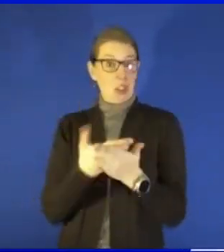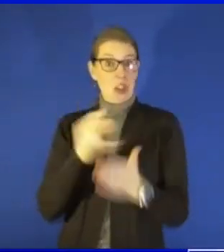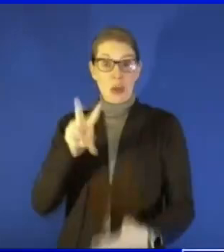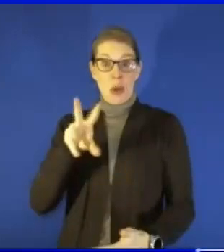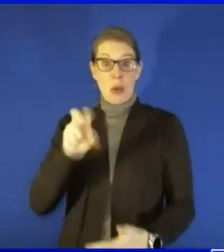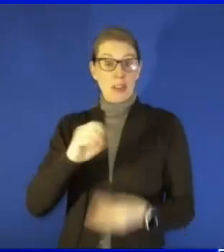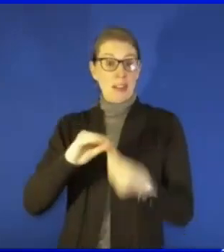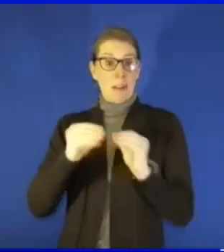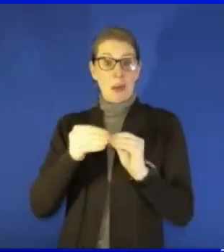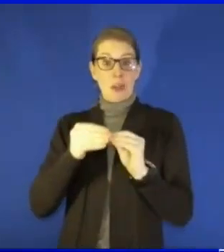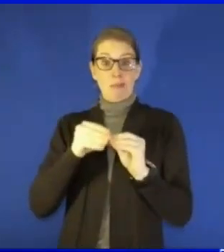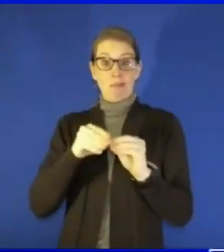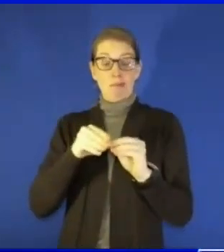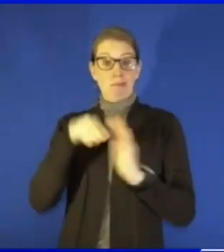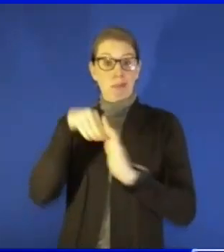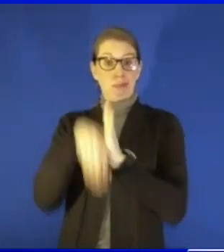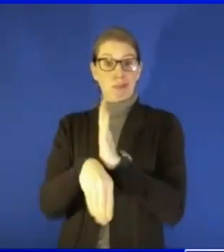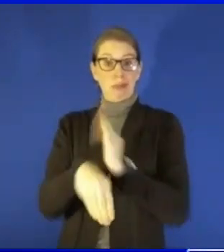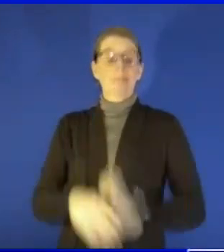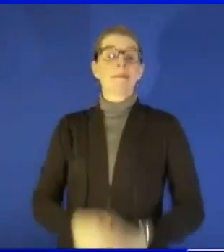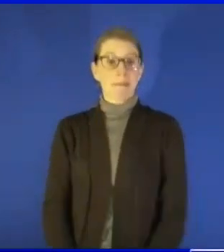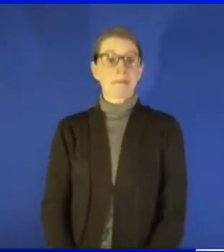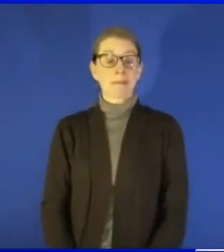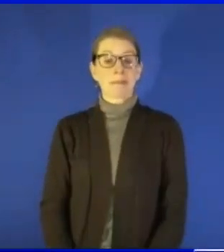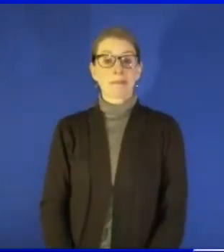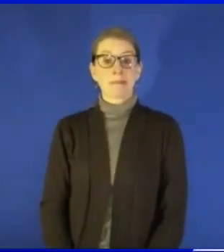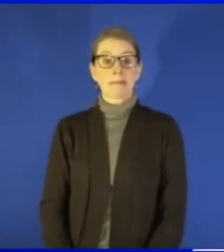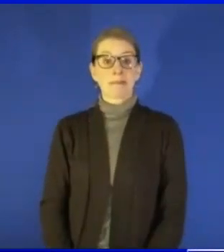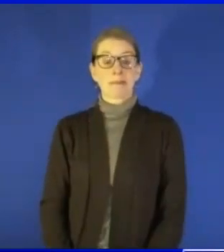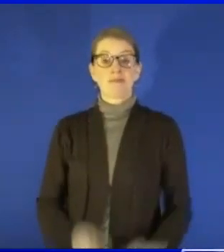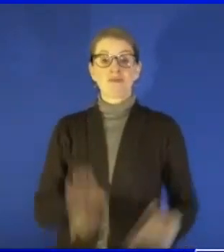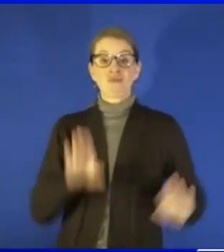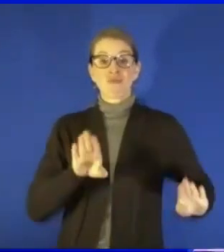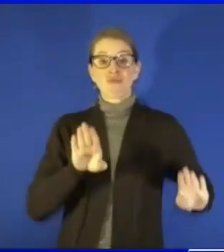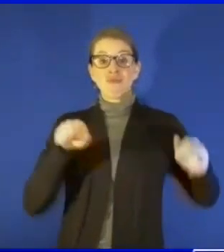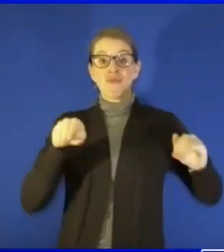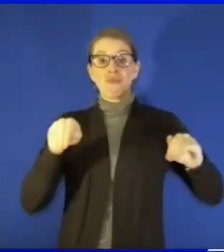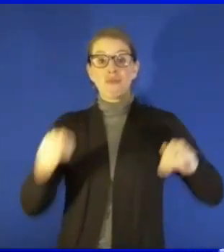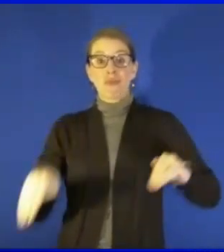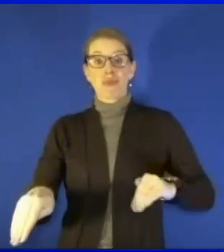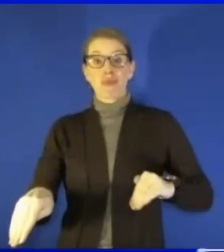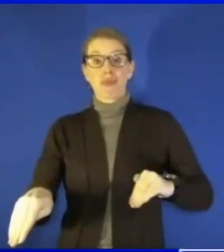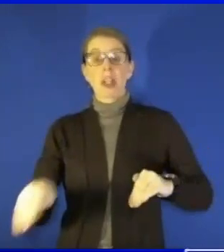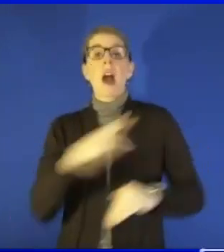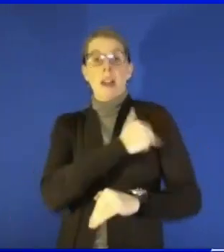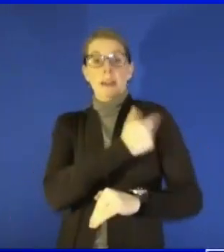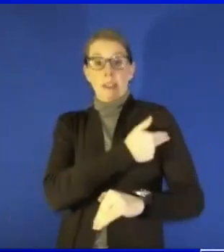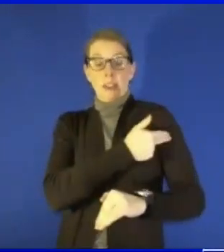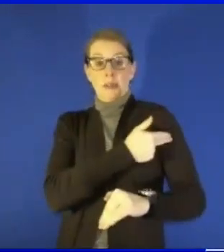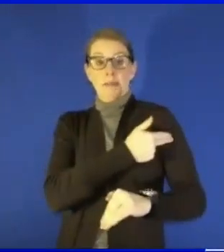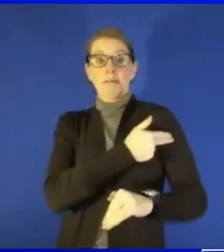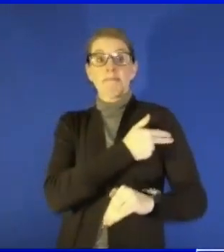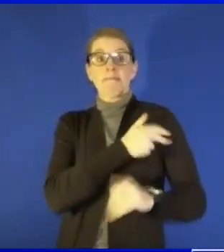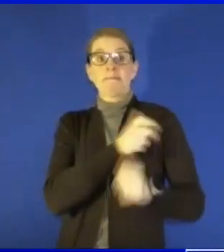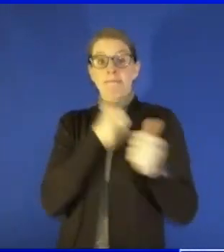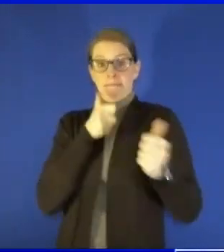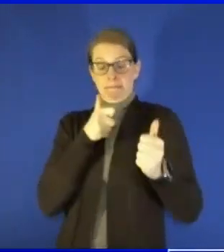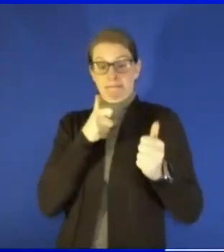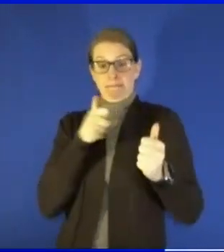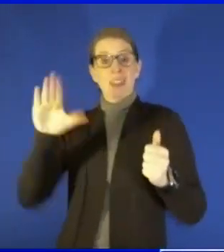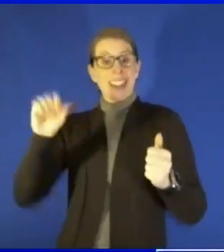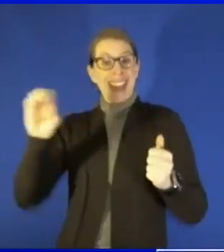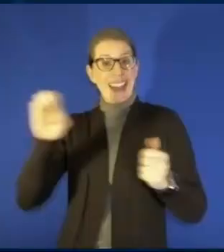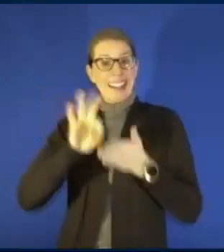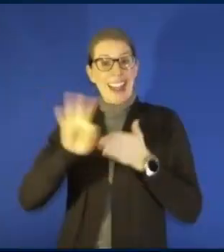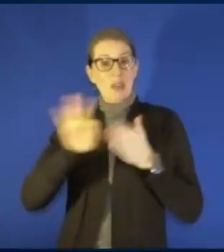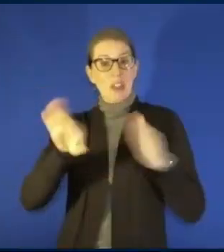are seeing that trend, and we are seeing that lagging trend that we know and expect of hospitalizations lagging behind the case count. So, all right,